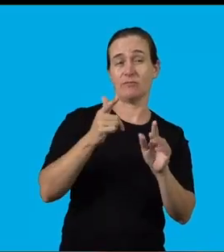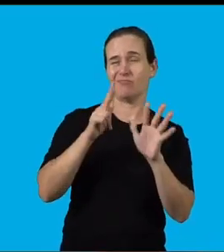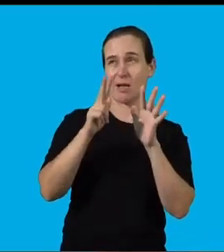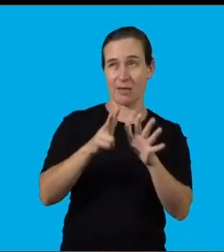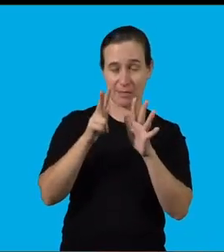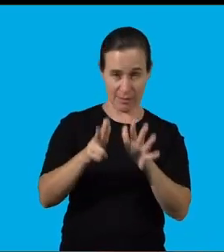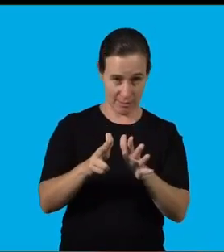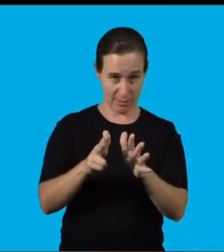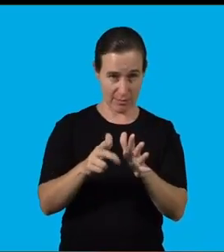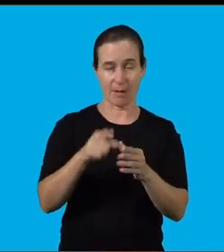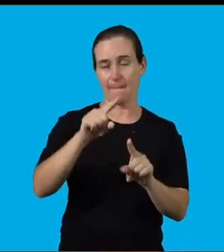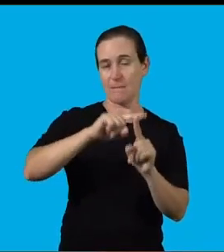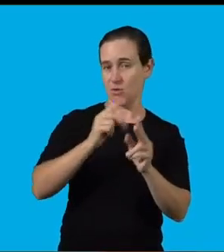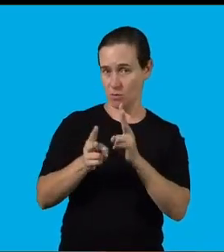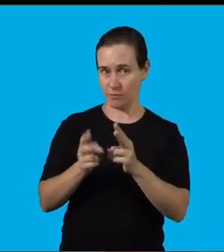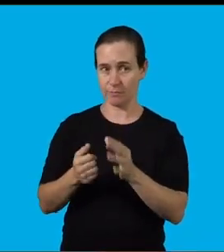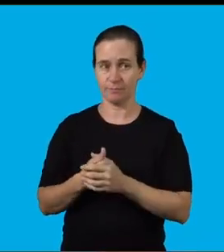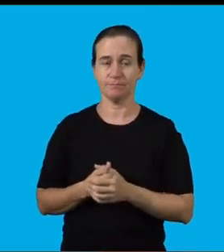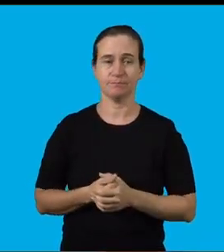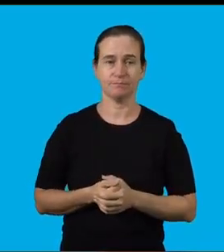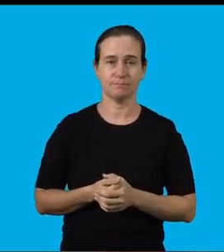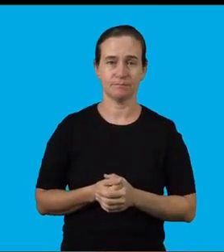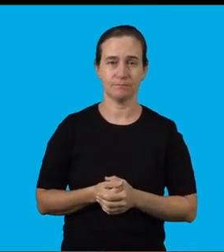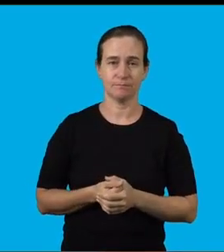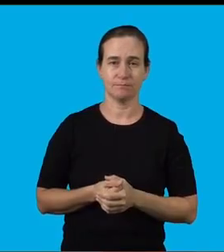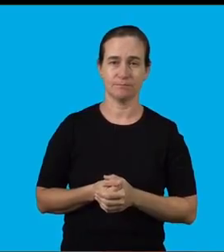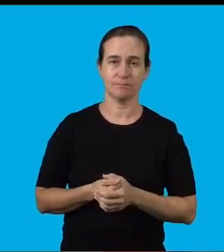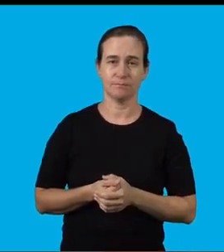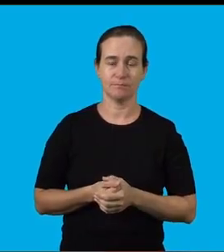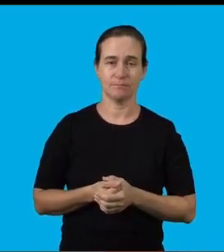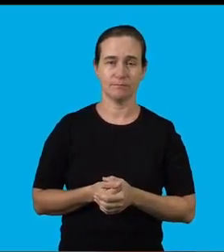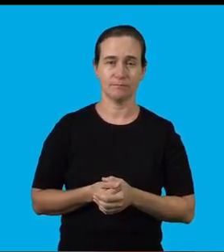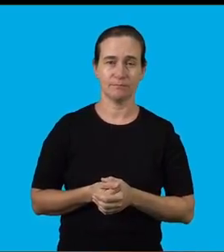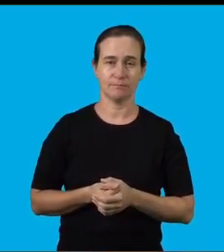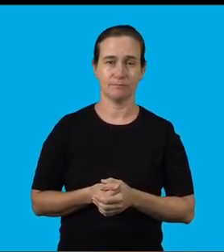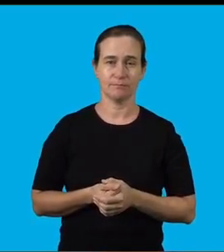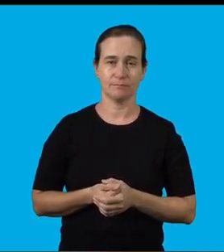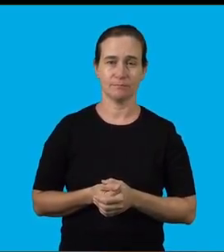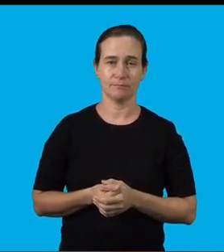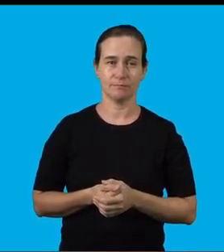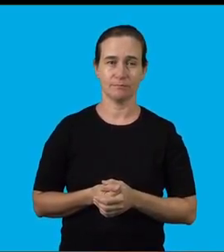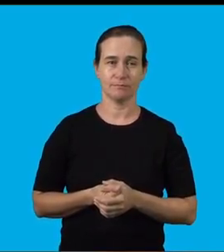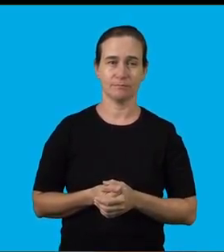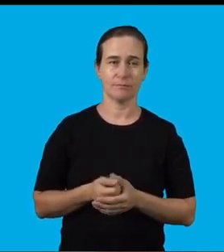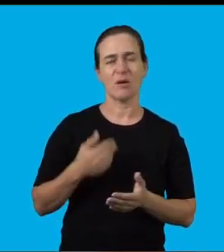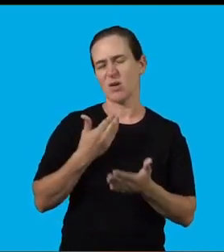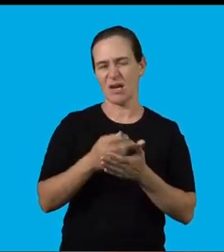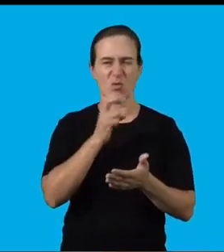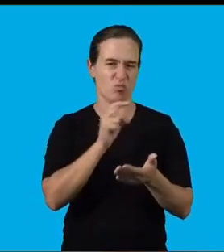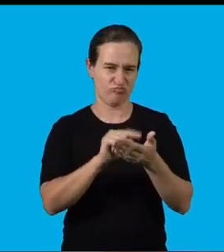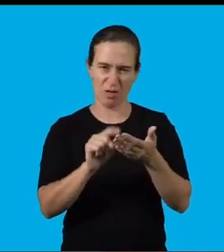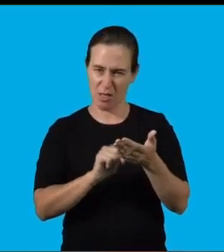+18 plus 12. All right, so what do we end up with here? You can at this point just put it into